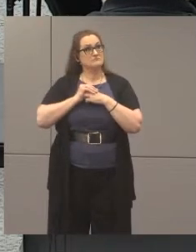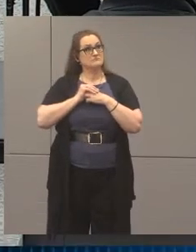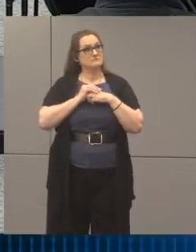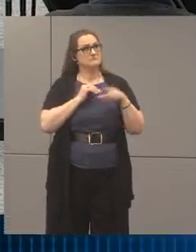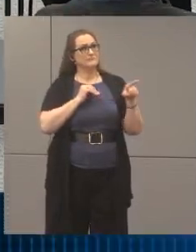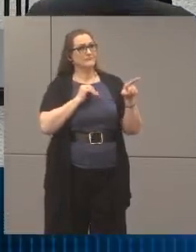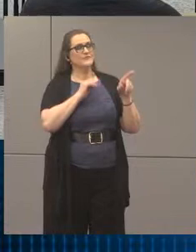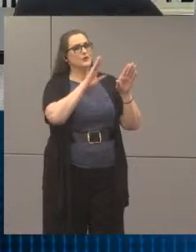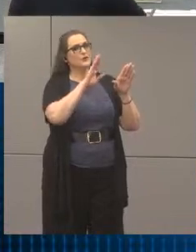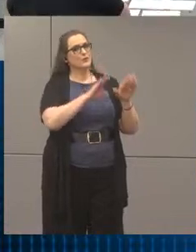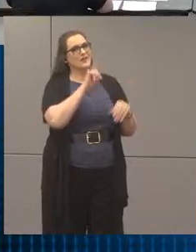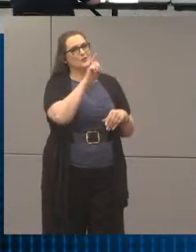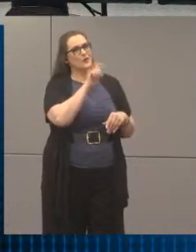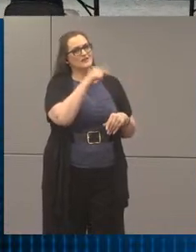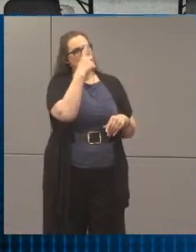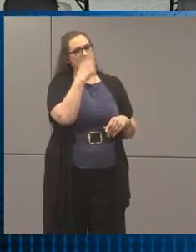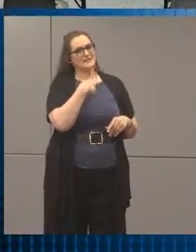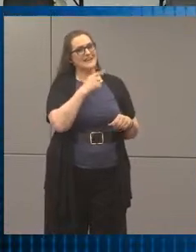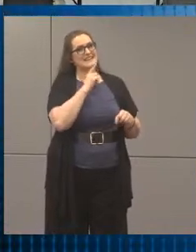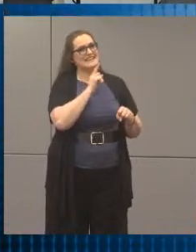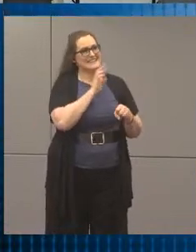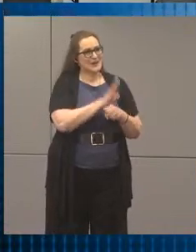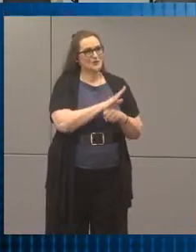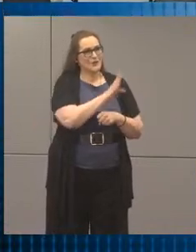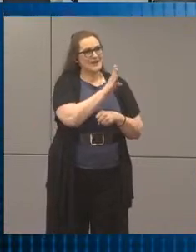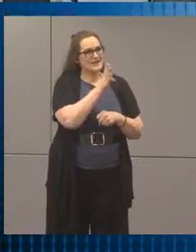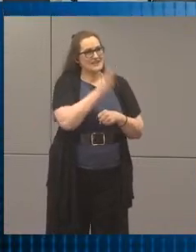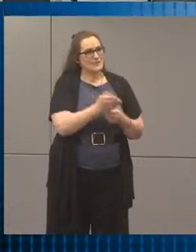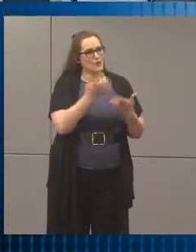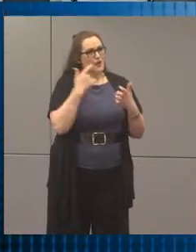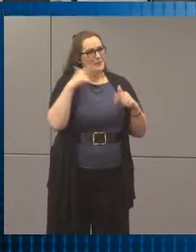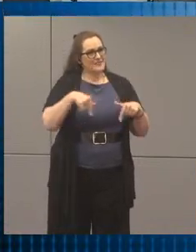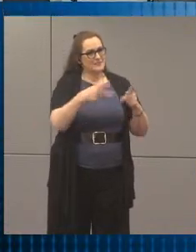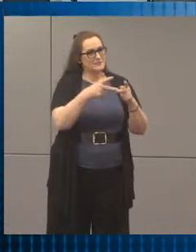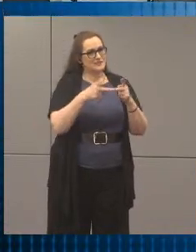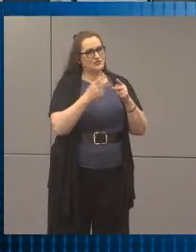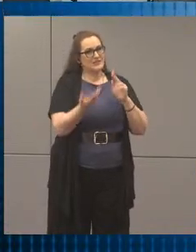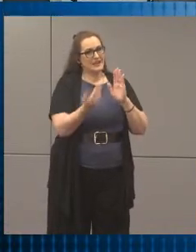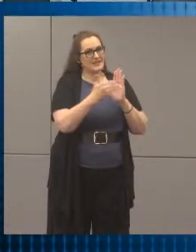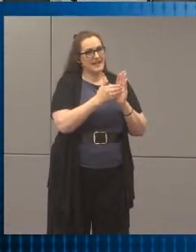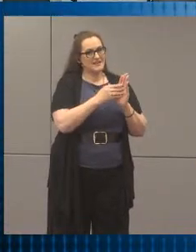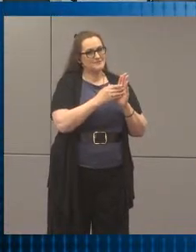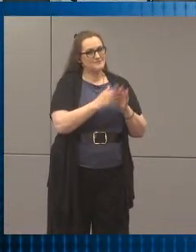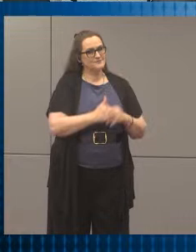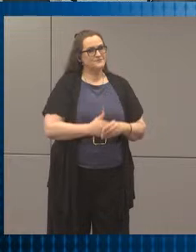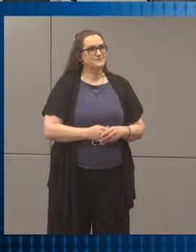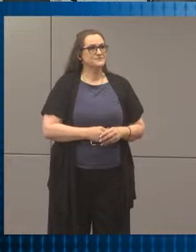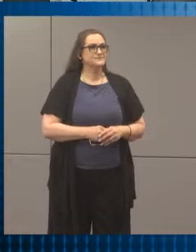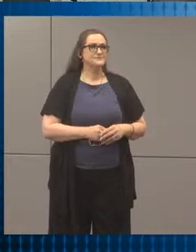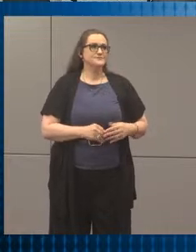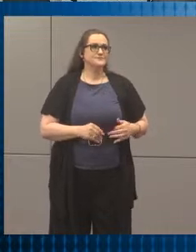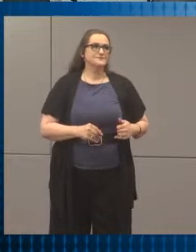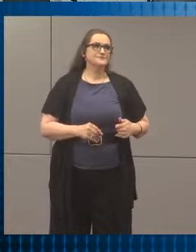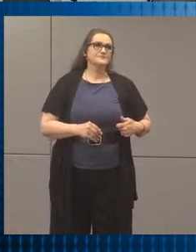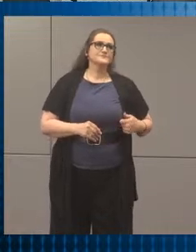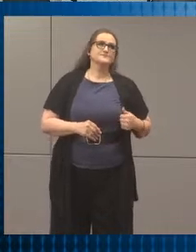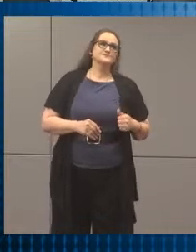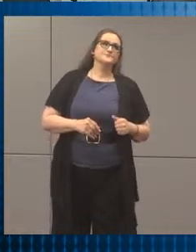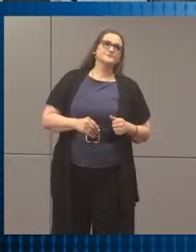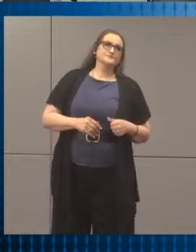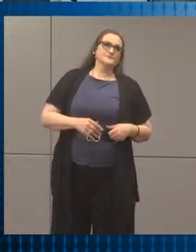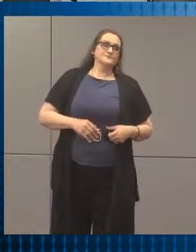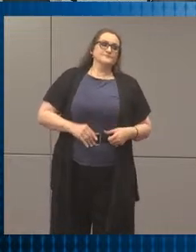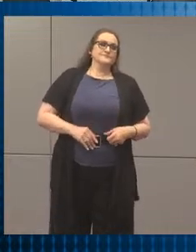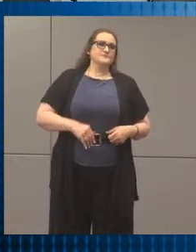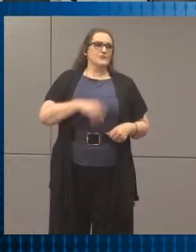That's a great question, because I can guarantee you I never want to be in this position again. we're going to